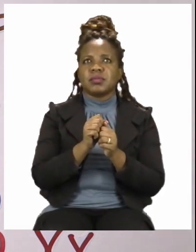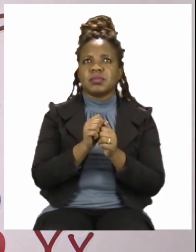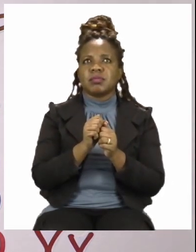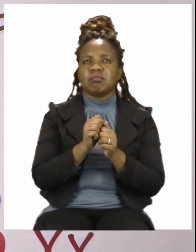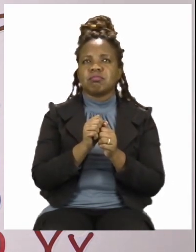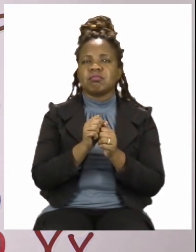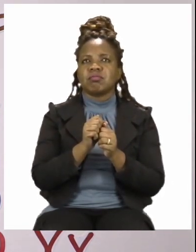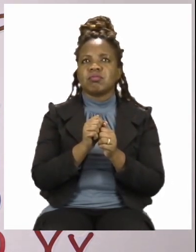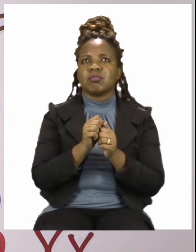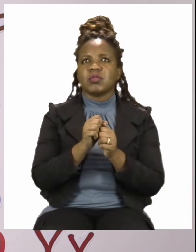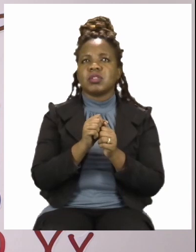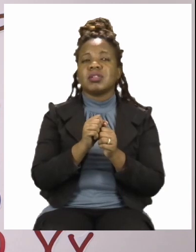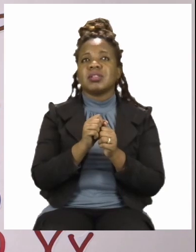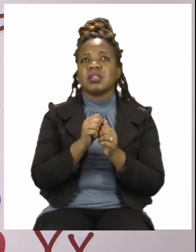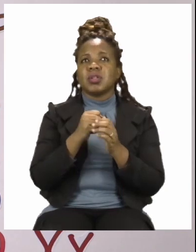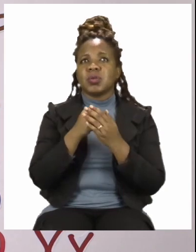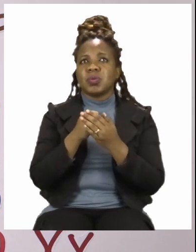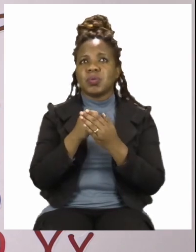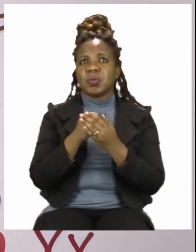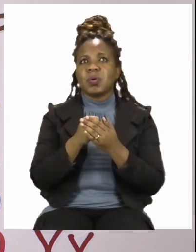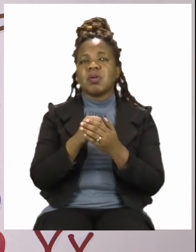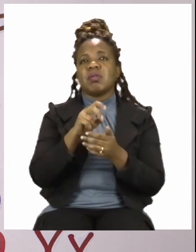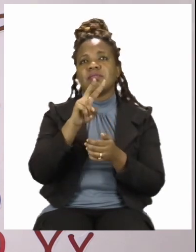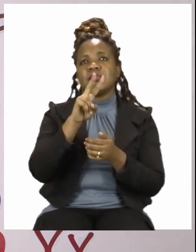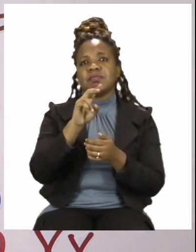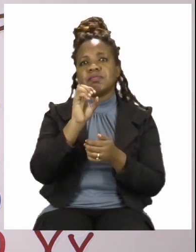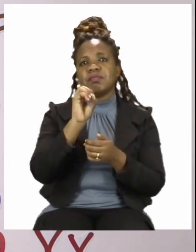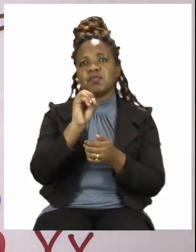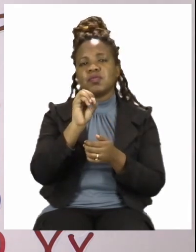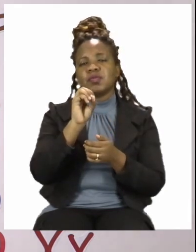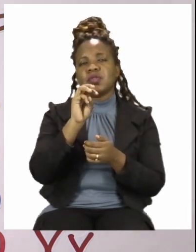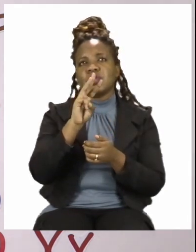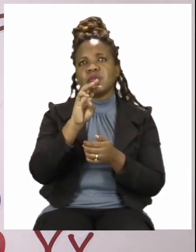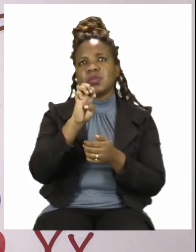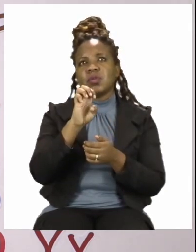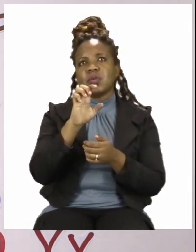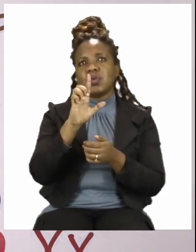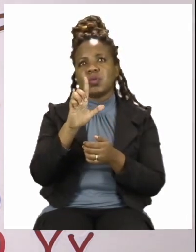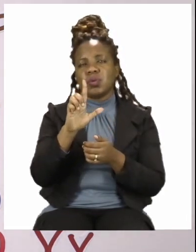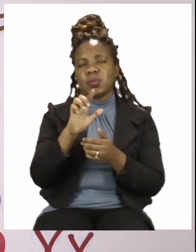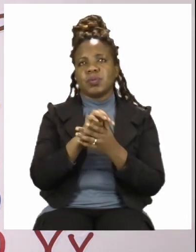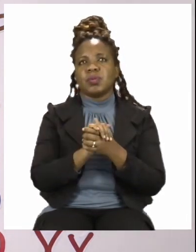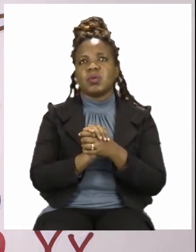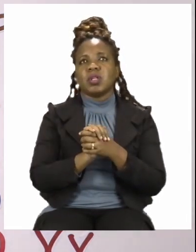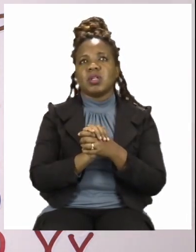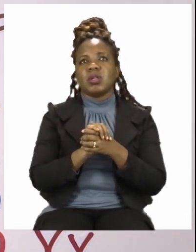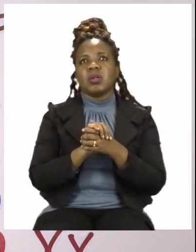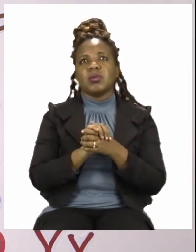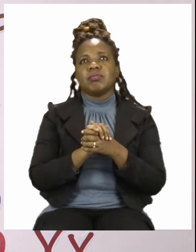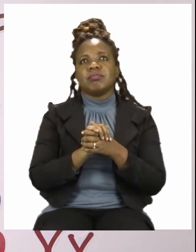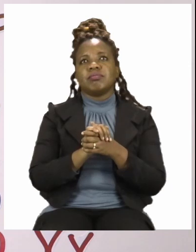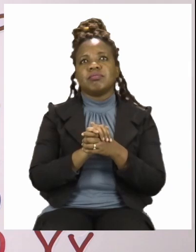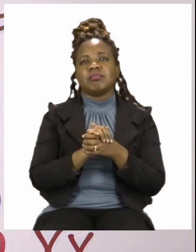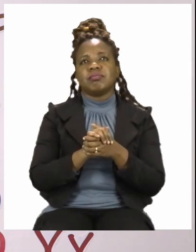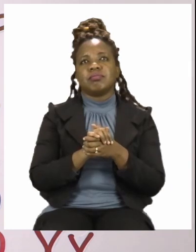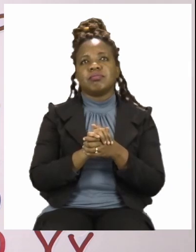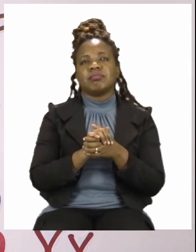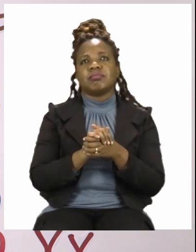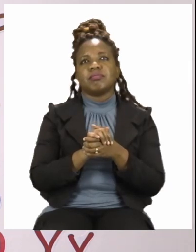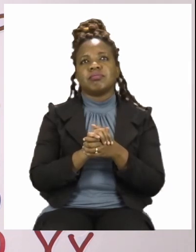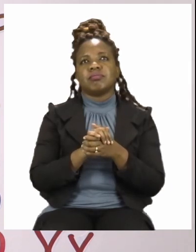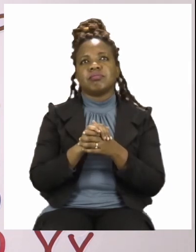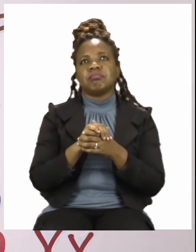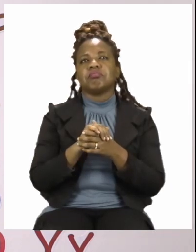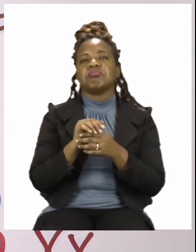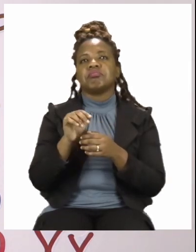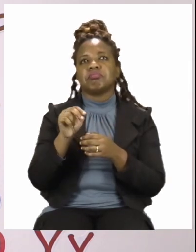vowel, because most of the time when we have a consonant, the next letter is a vowel. So